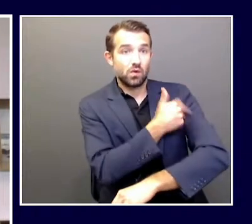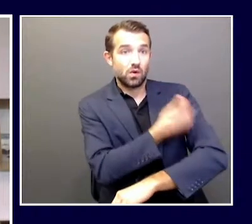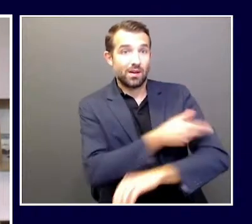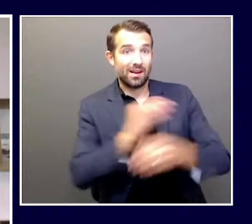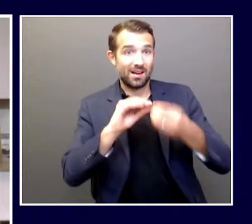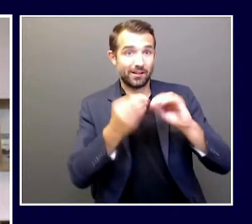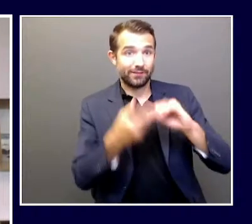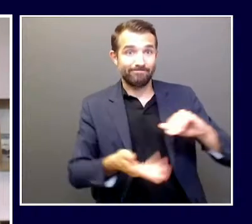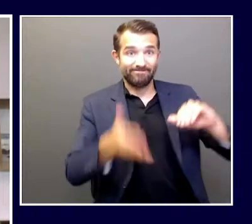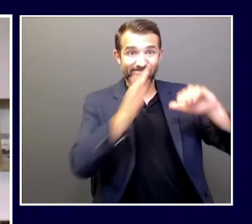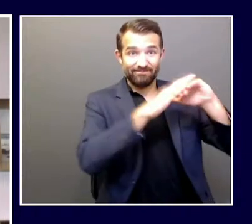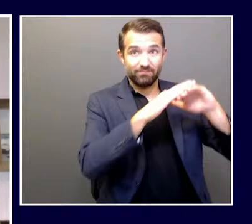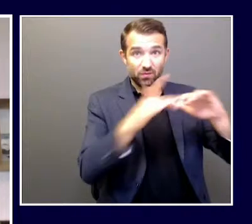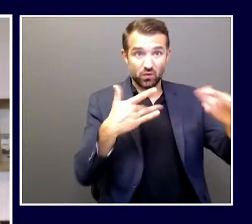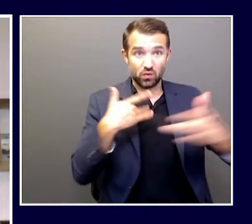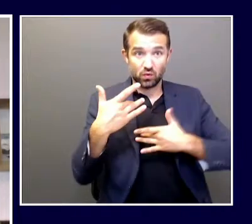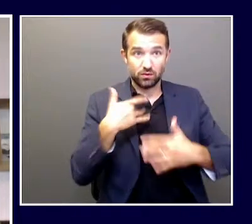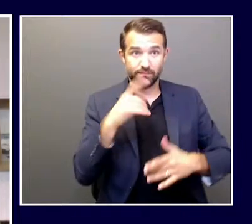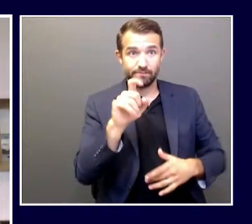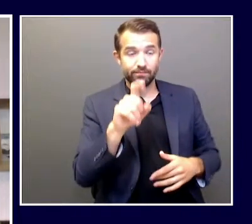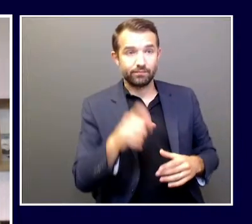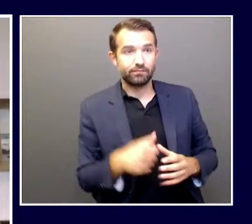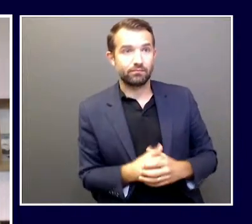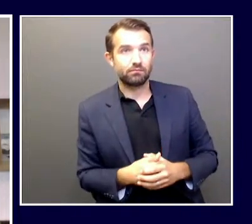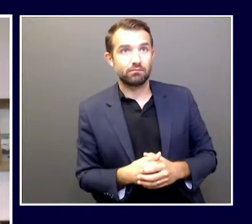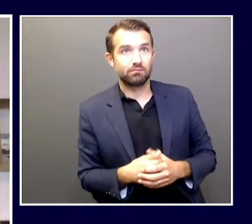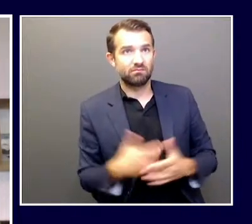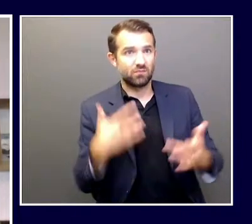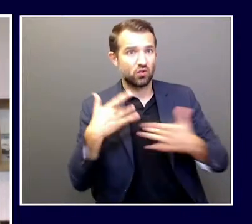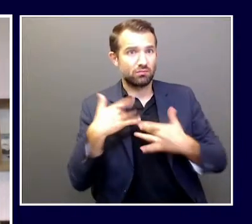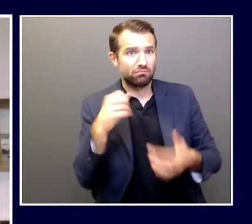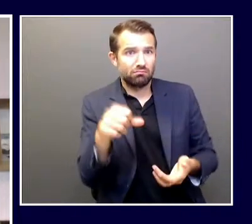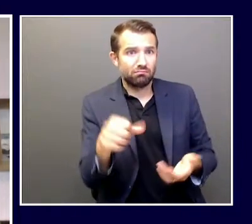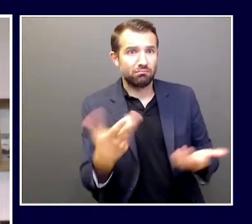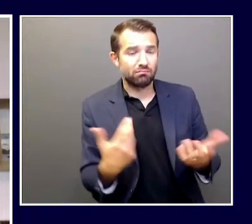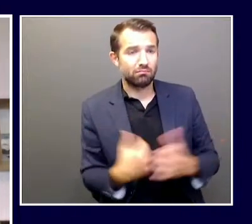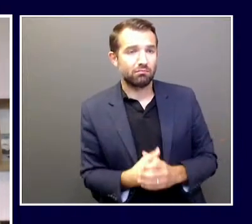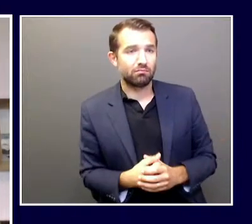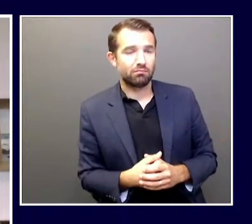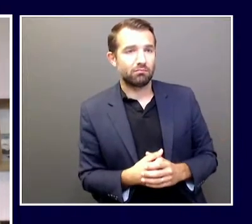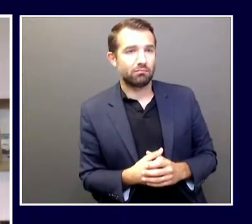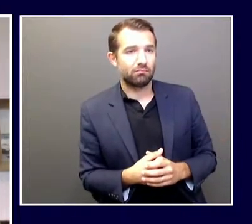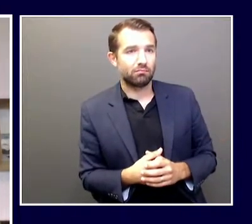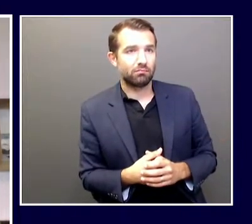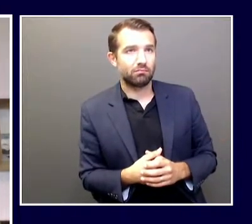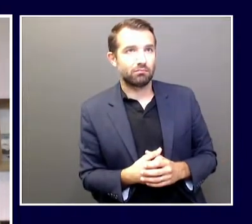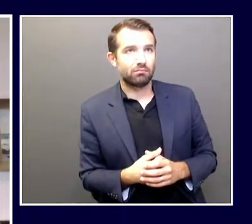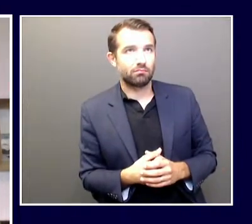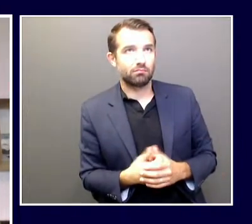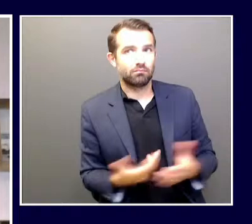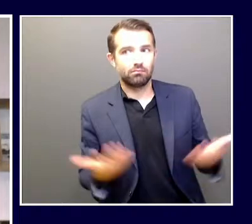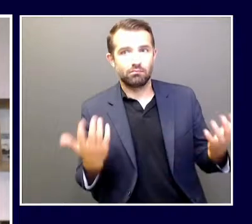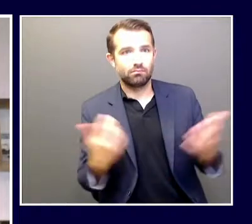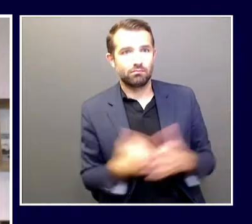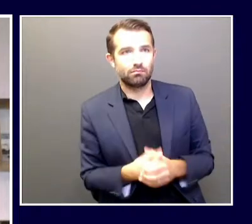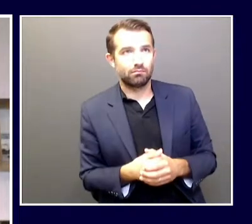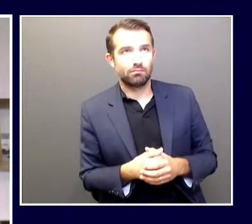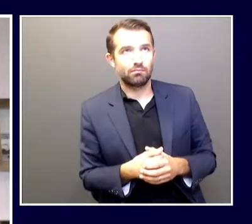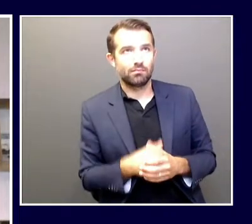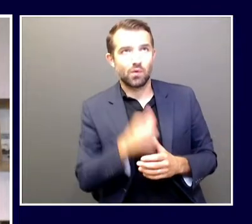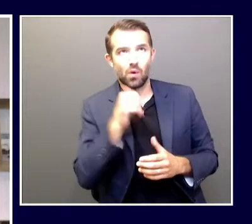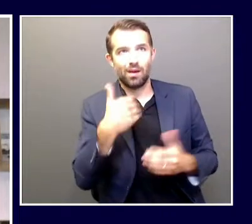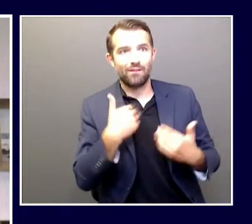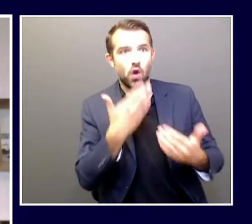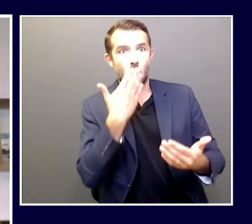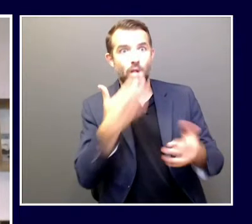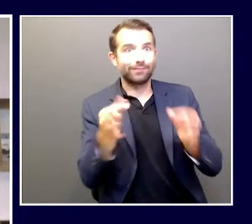concerned. I don't have a metaphor. I don't have a turn of phrase.